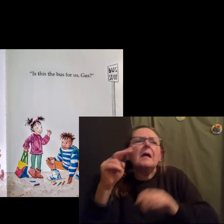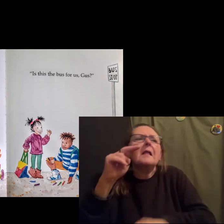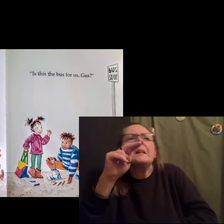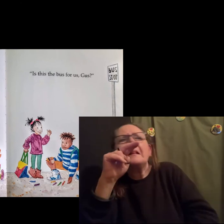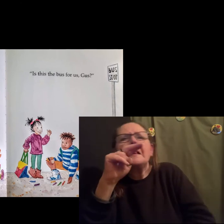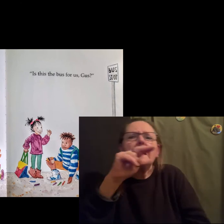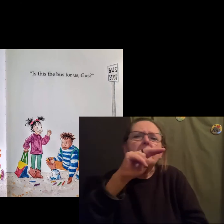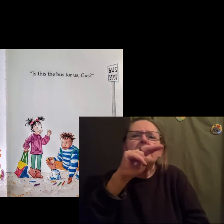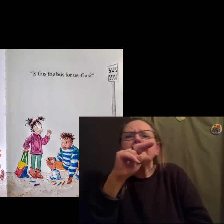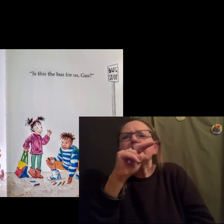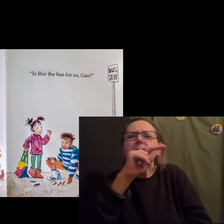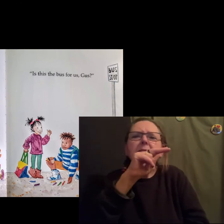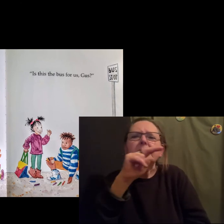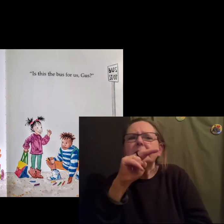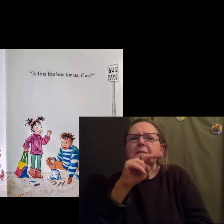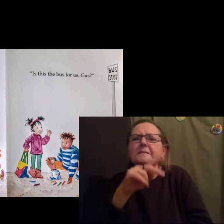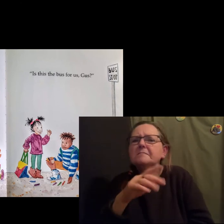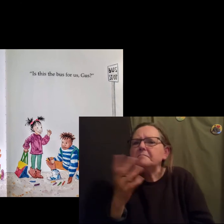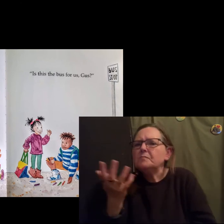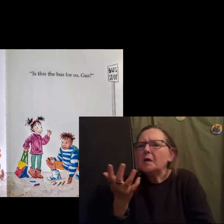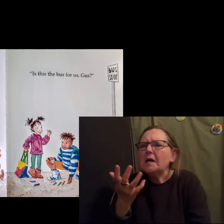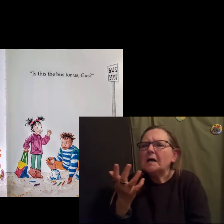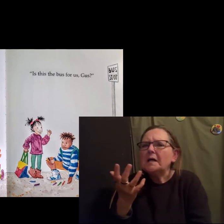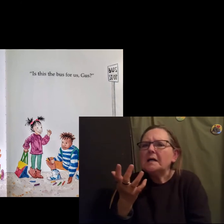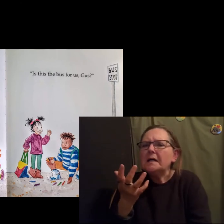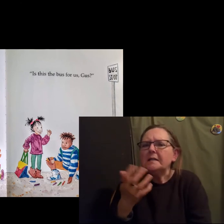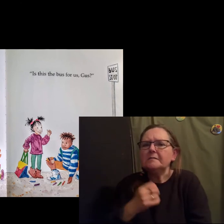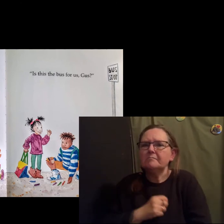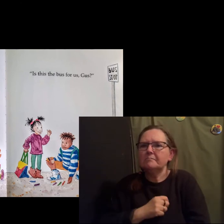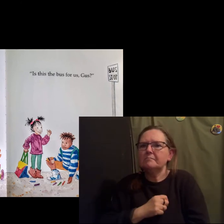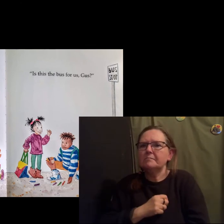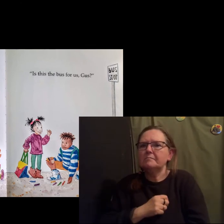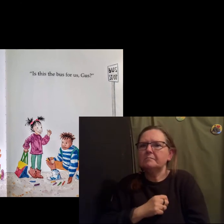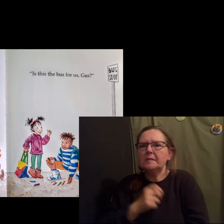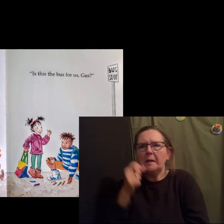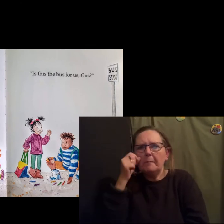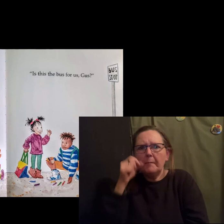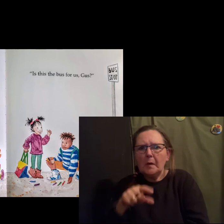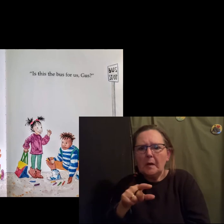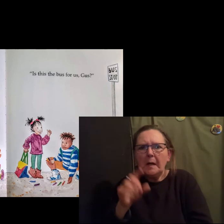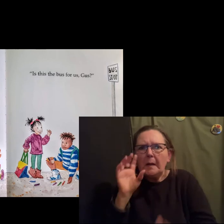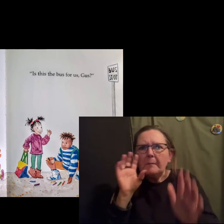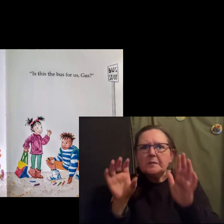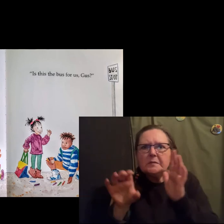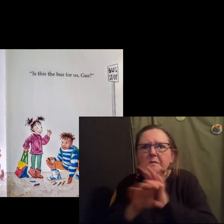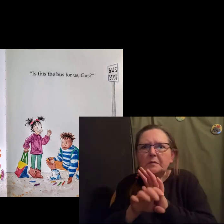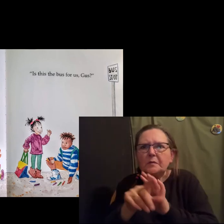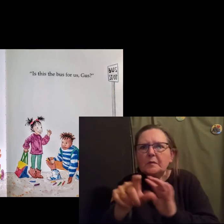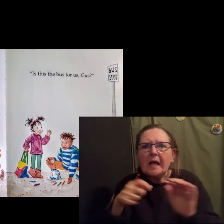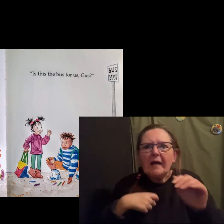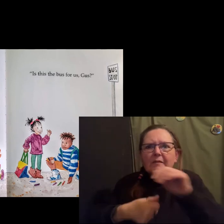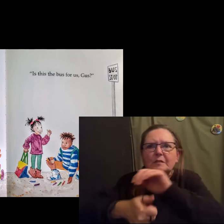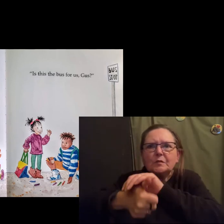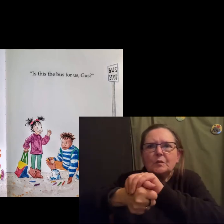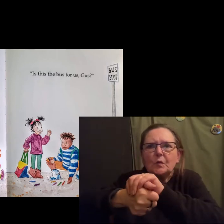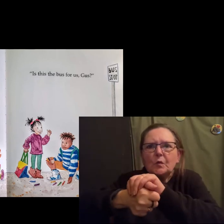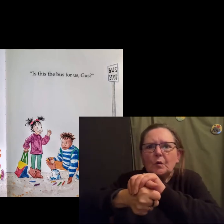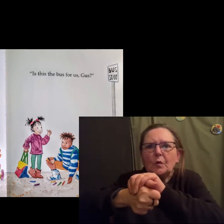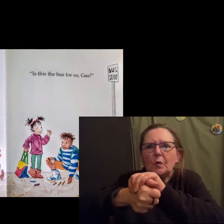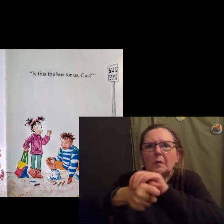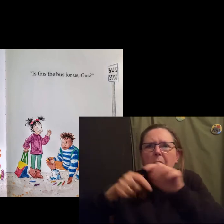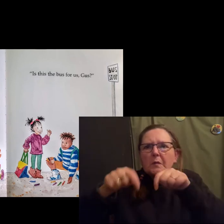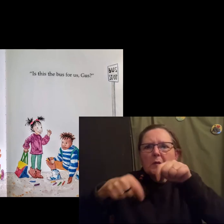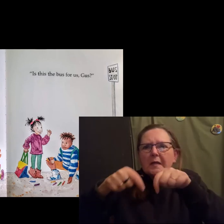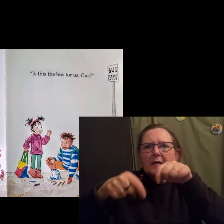a shovel or something. Where is that? Is that a turtle going into that bag? And Gus